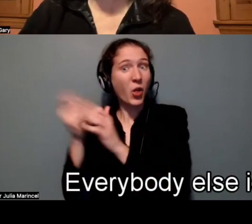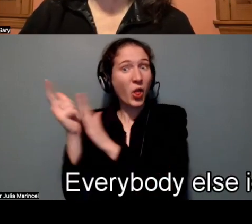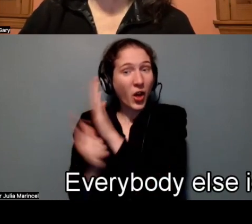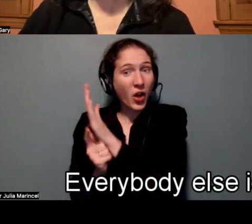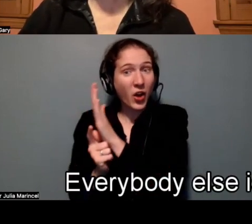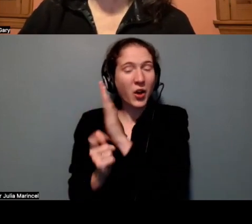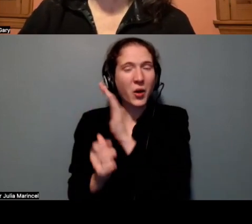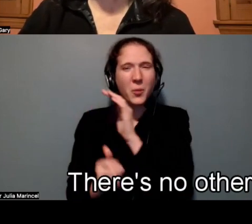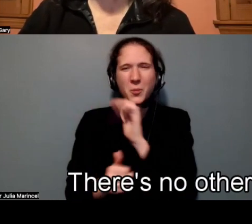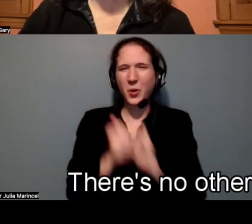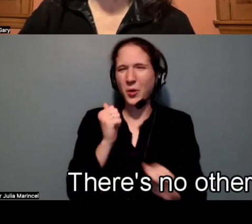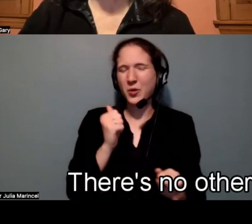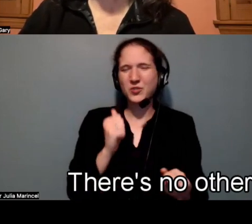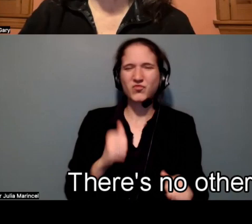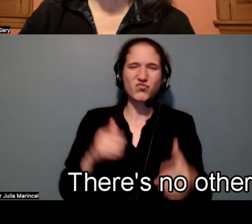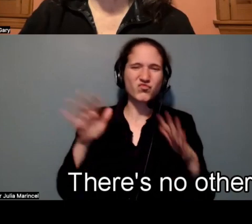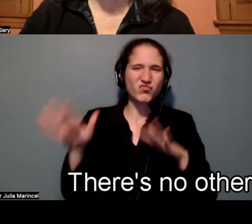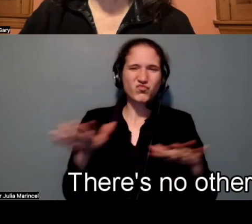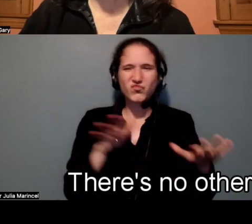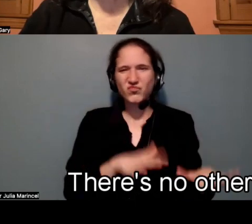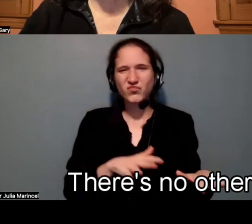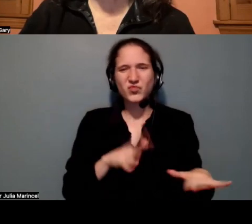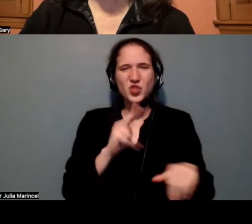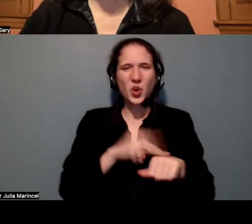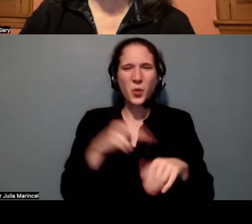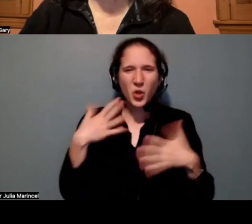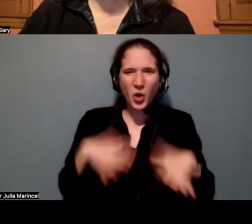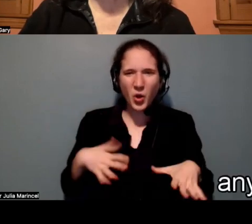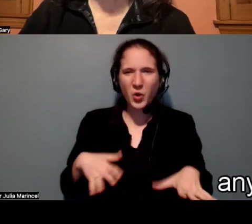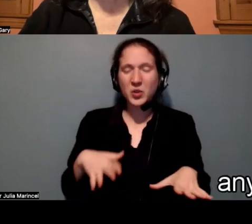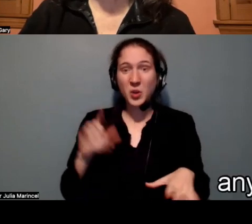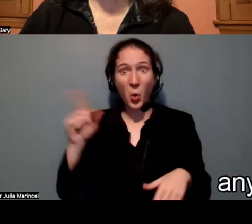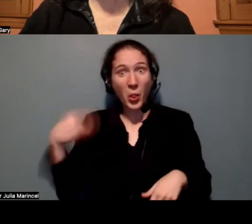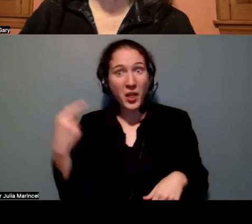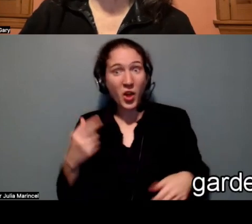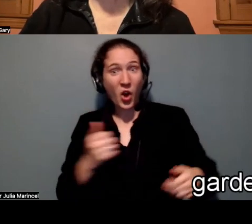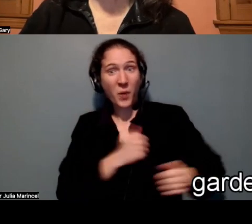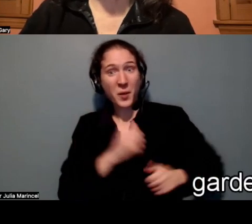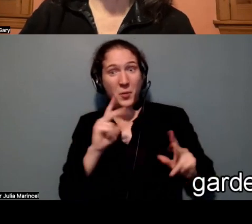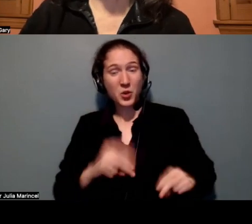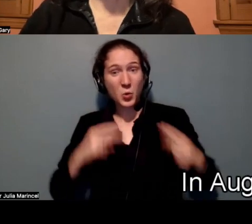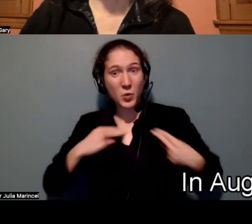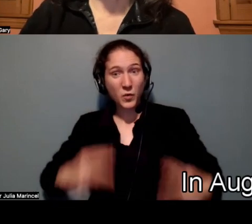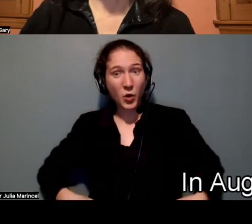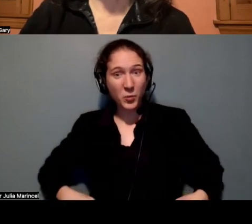in civilian clothes. There's no other soldiers in uniform. Any other